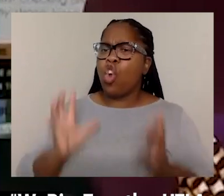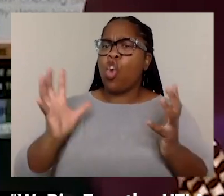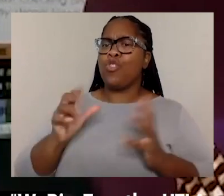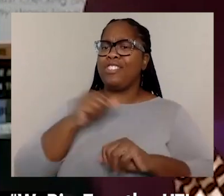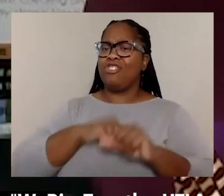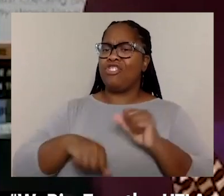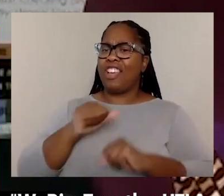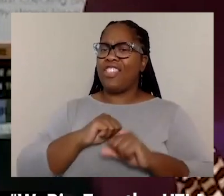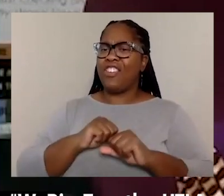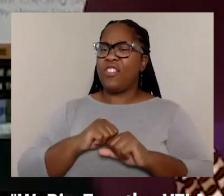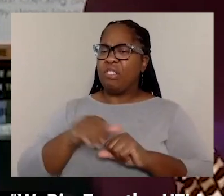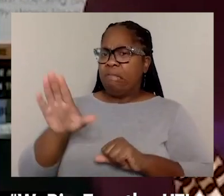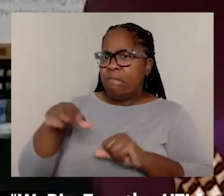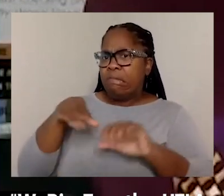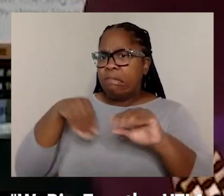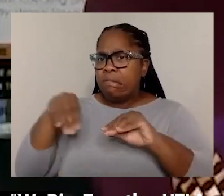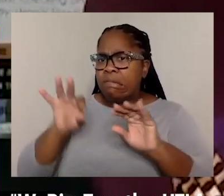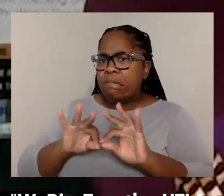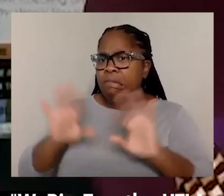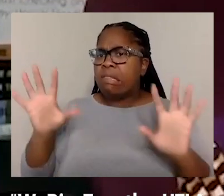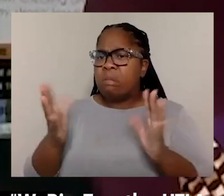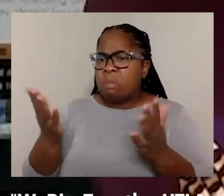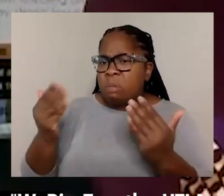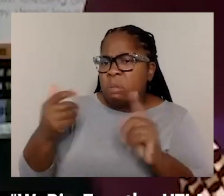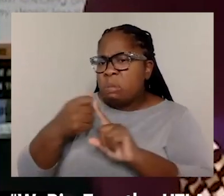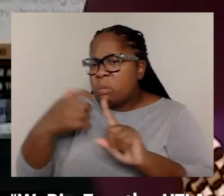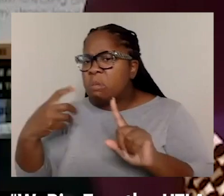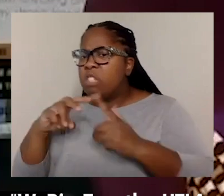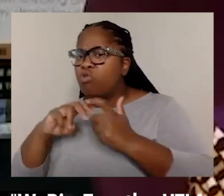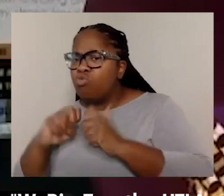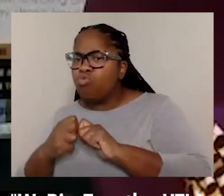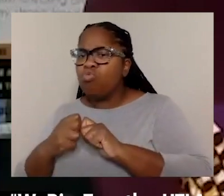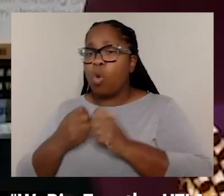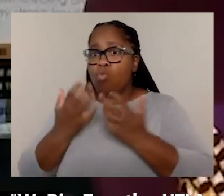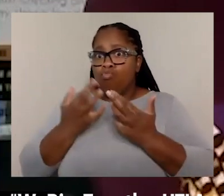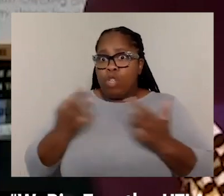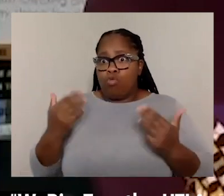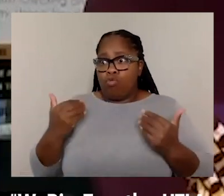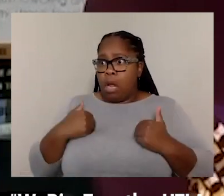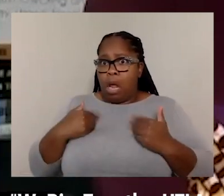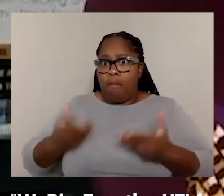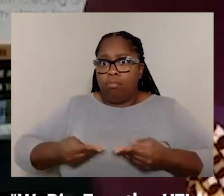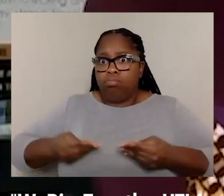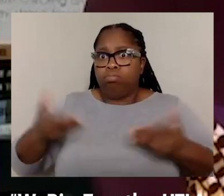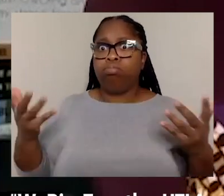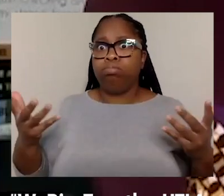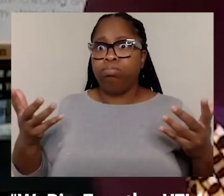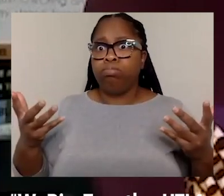They clarify issues. They share resources